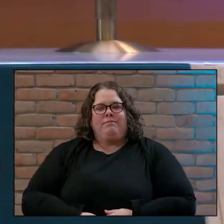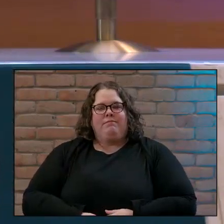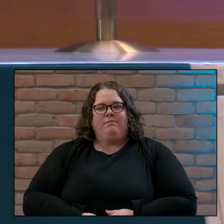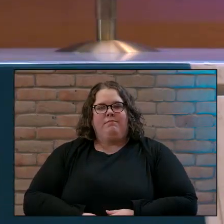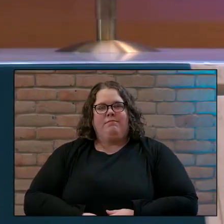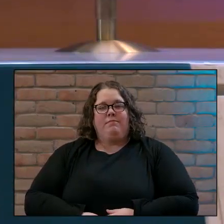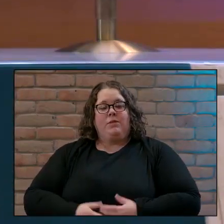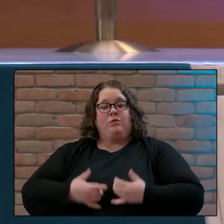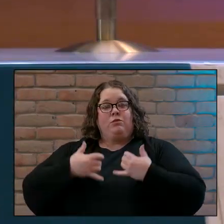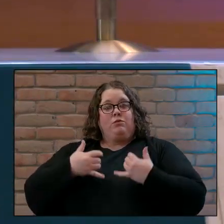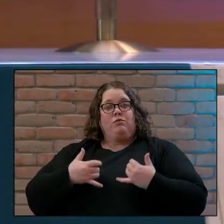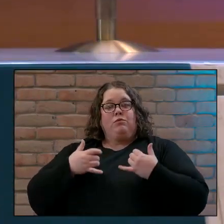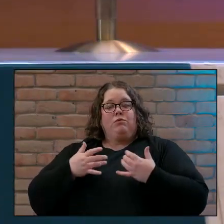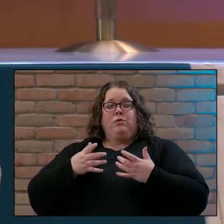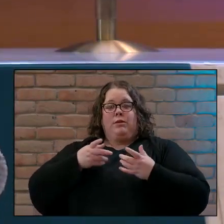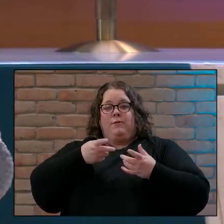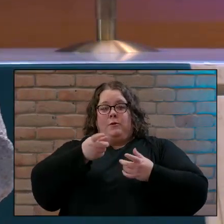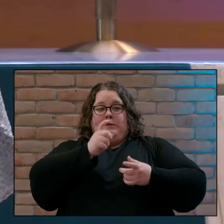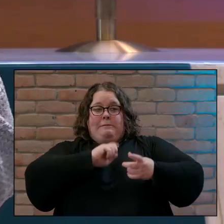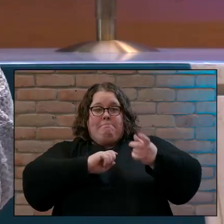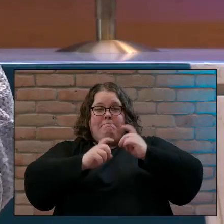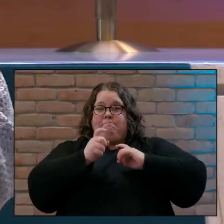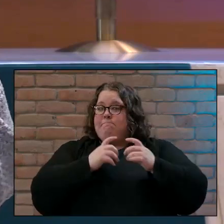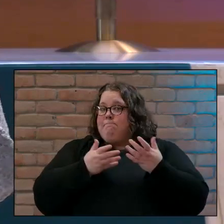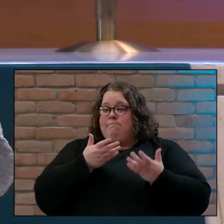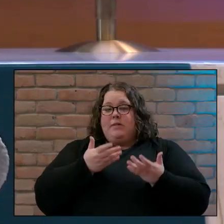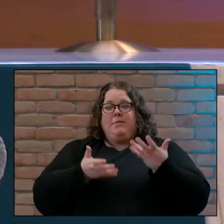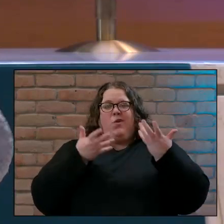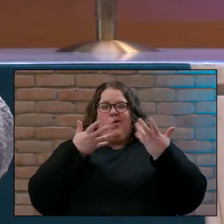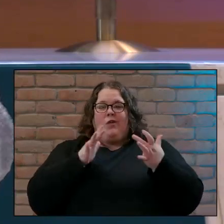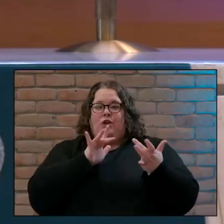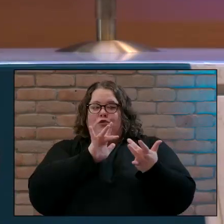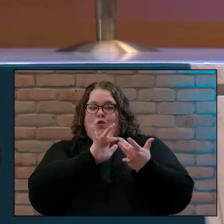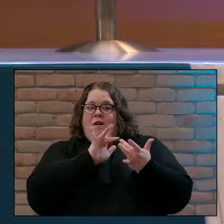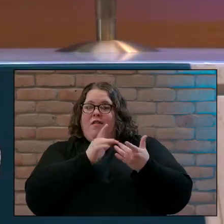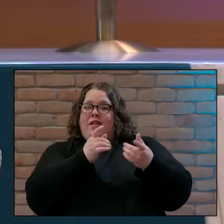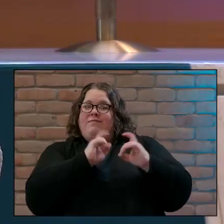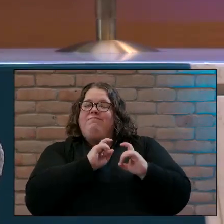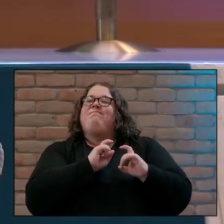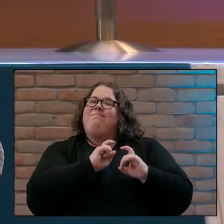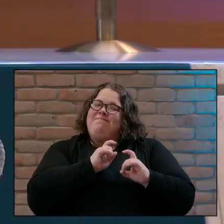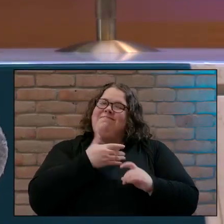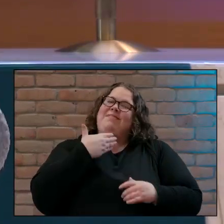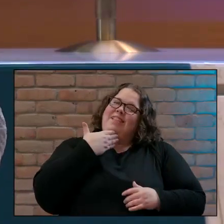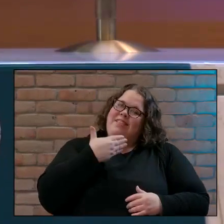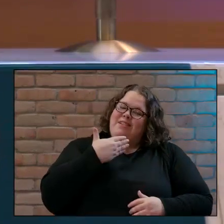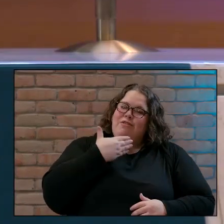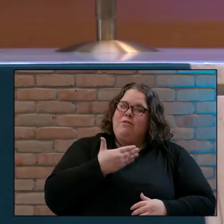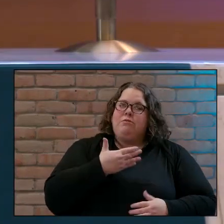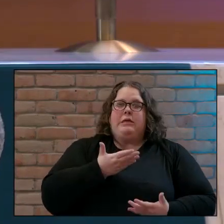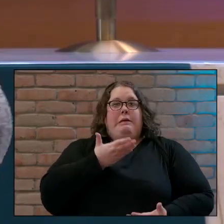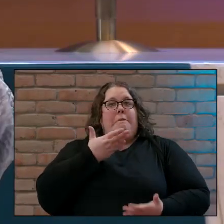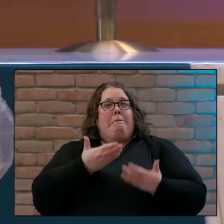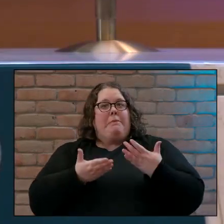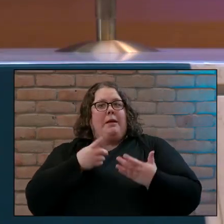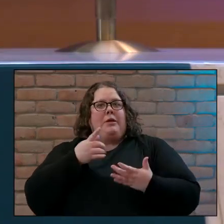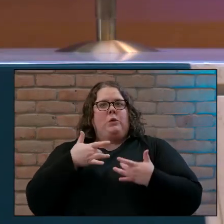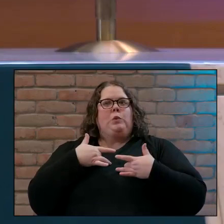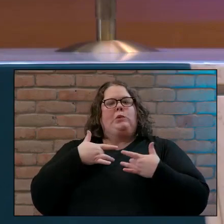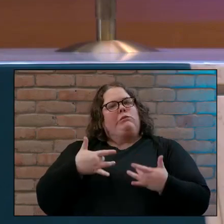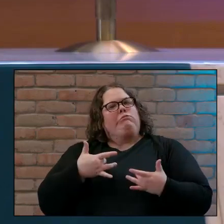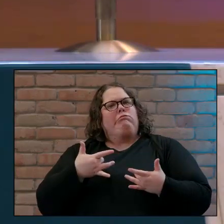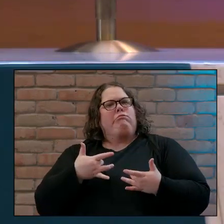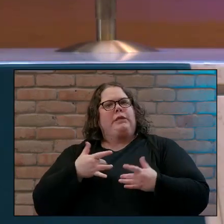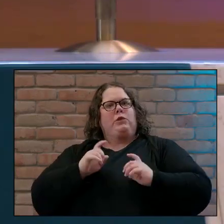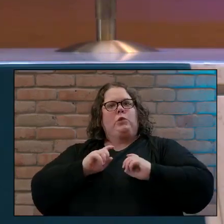receive our offerings, you maybe already give online, and if so, we're grateful for that. Maybe you give in a more traditional